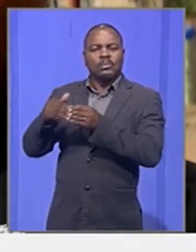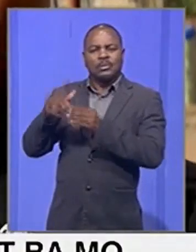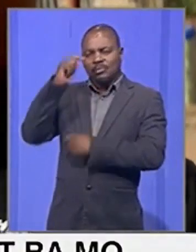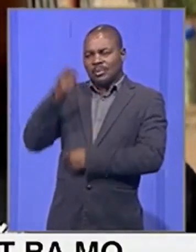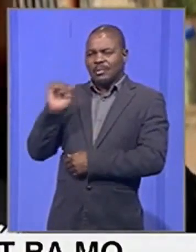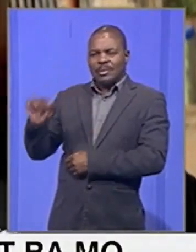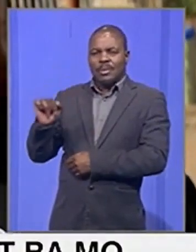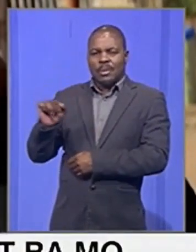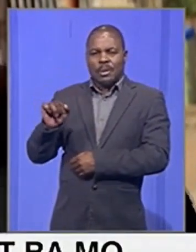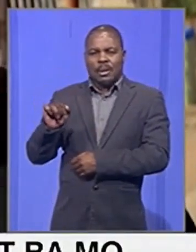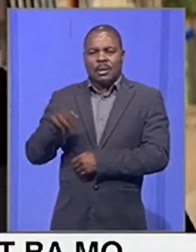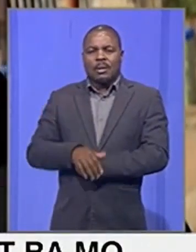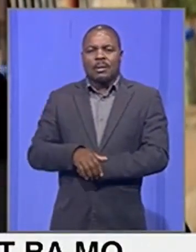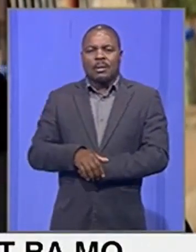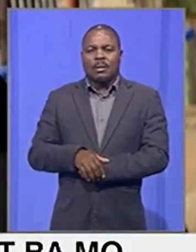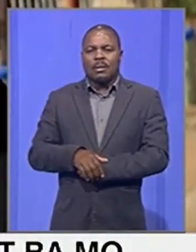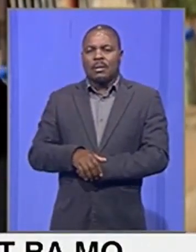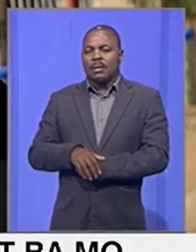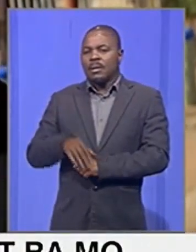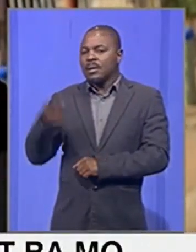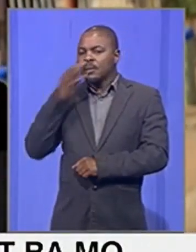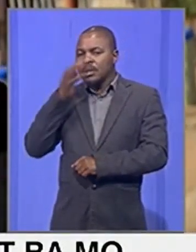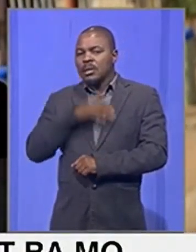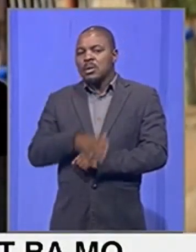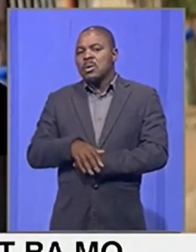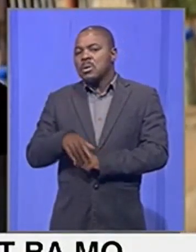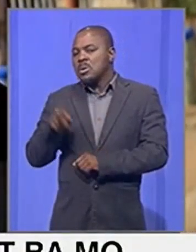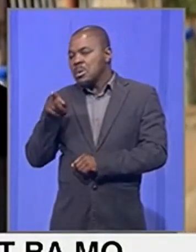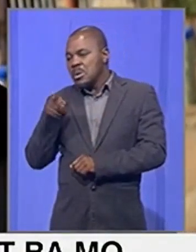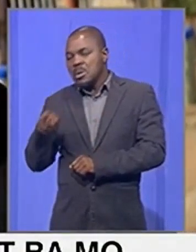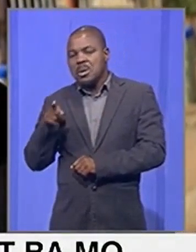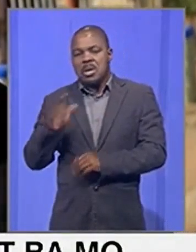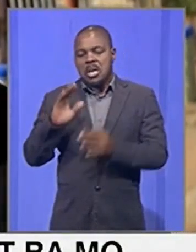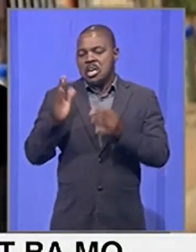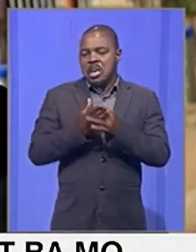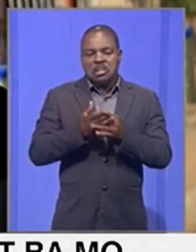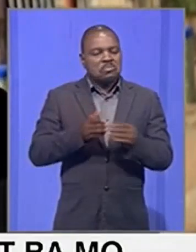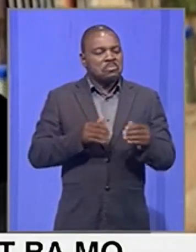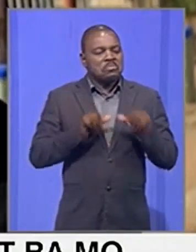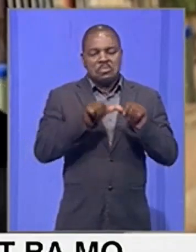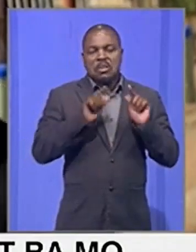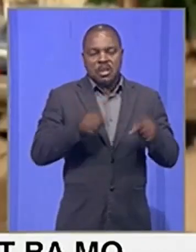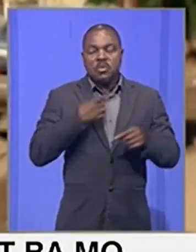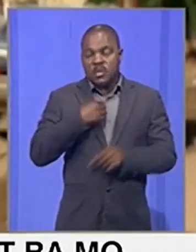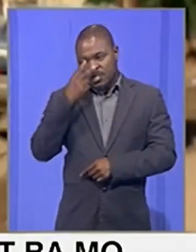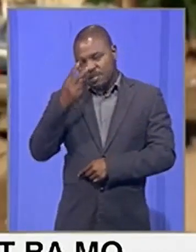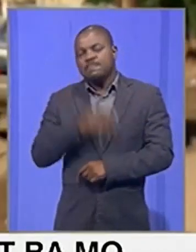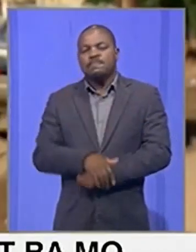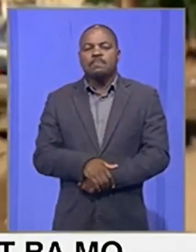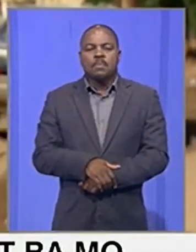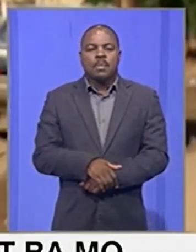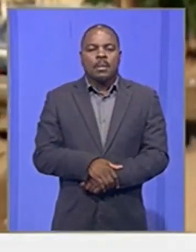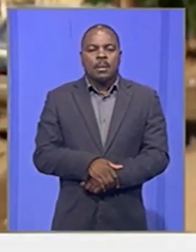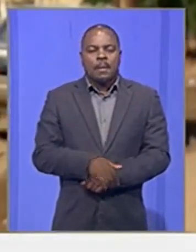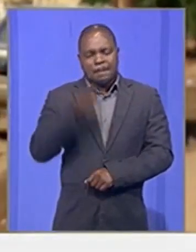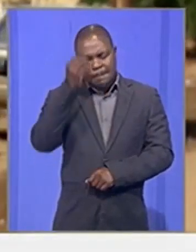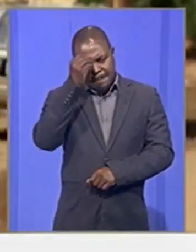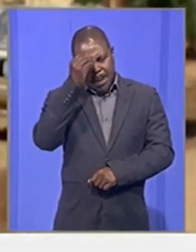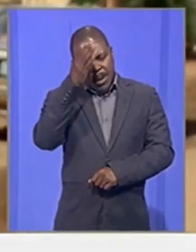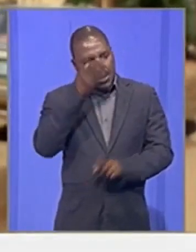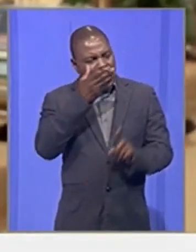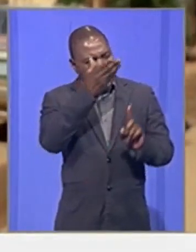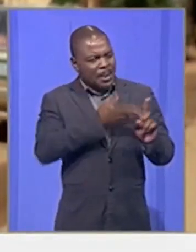who always make jokes. Baagi ba ile ba ja legae la molatofadiwa ka molelo morago ga polao ya Garat ebile ba bolela fa entse e le sebaka a ntse a